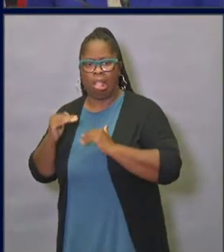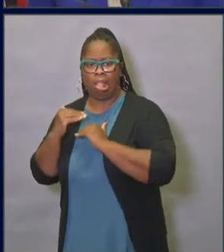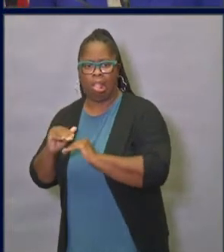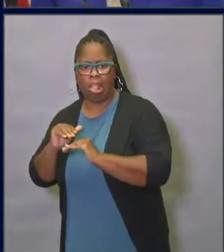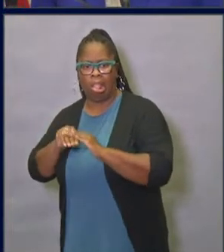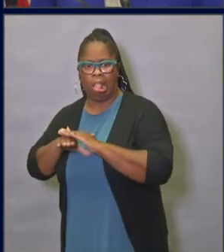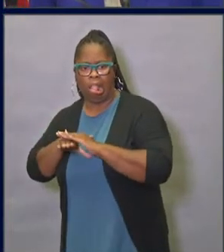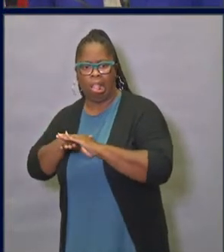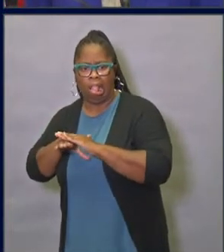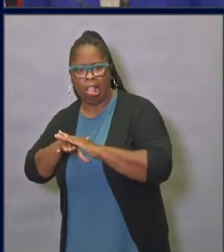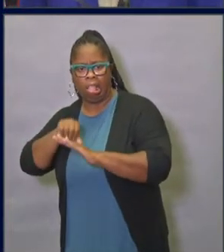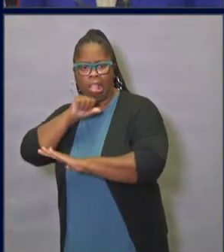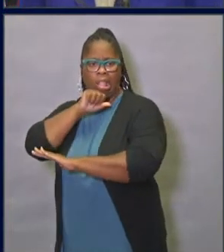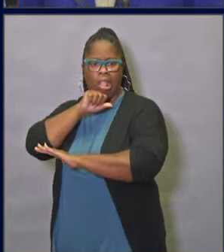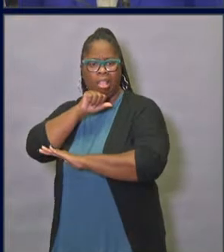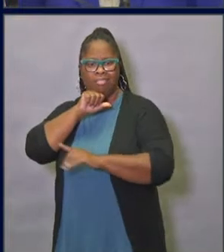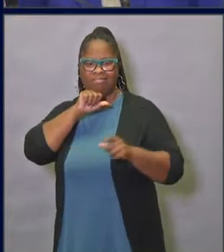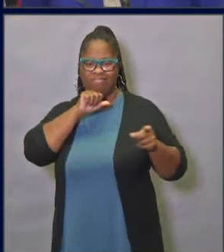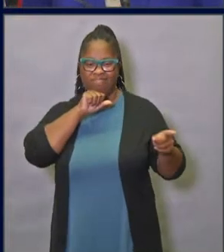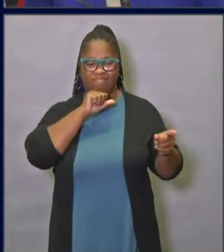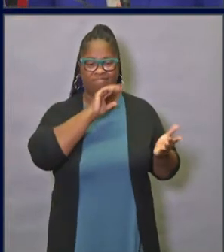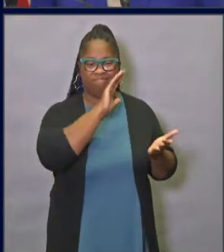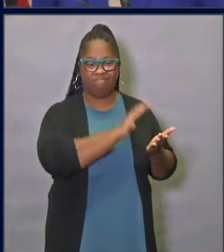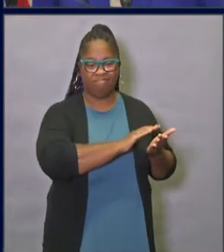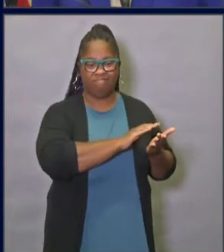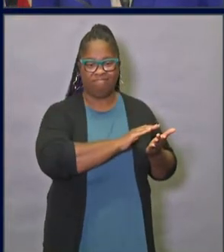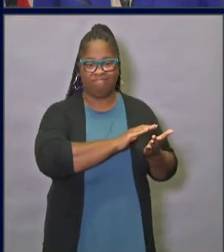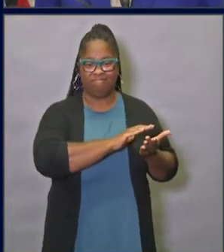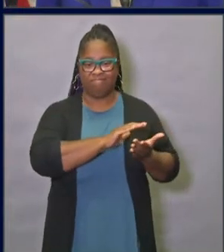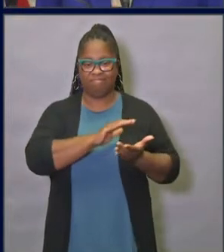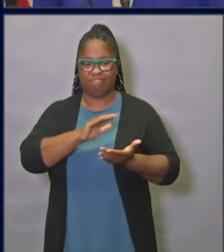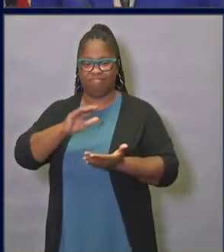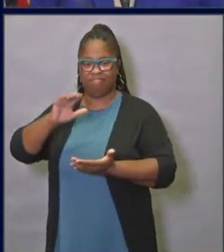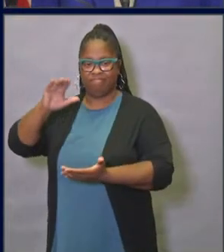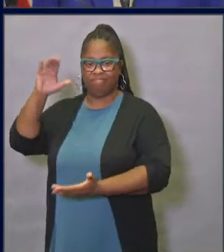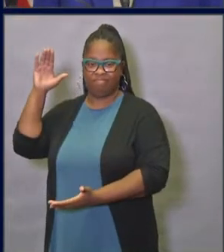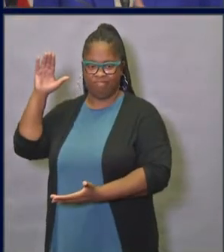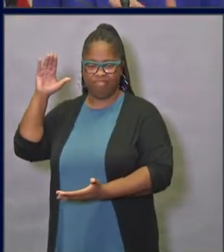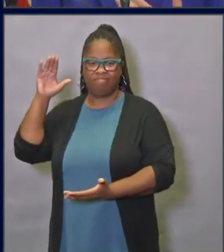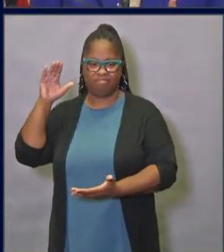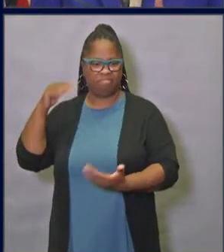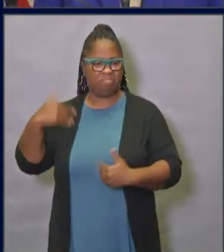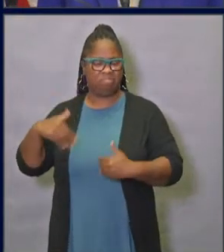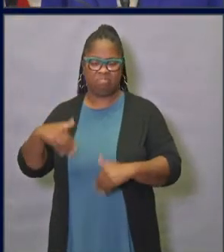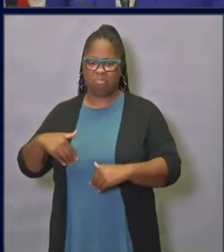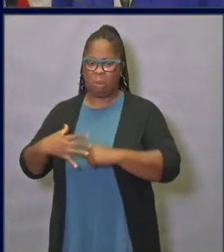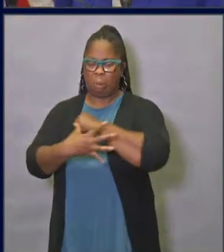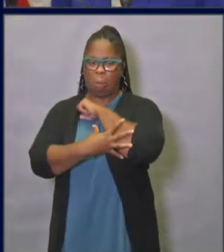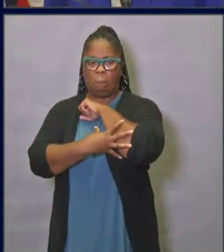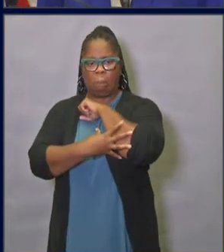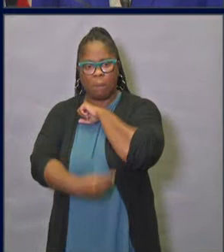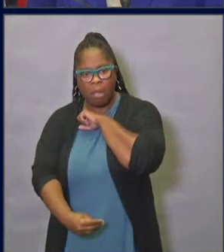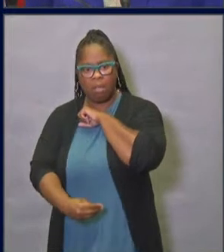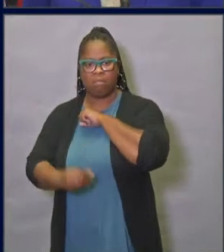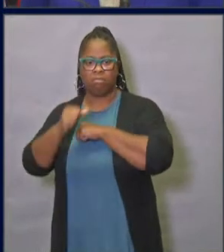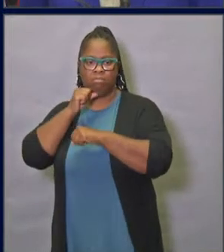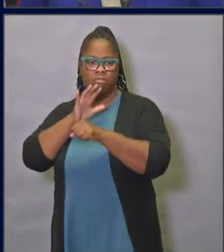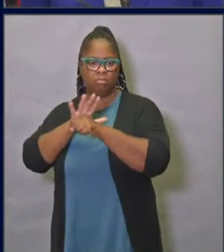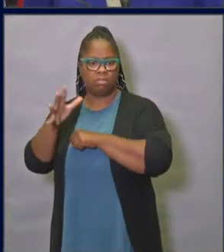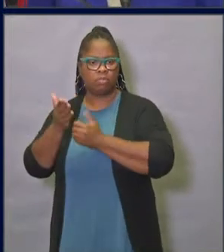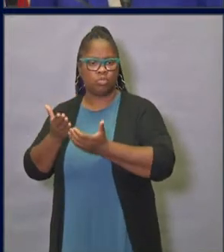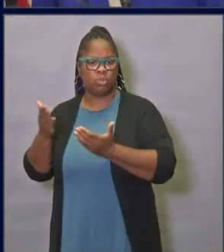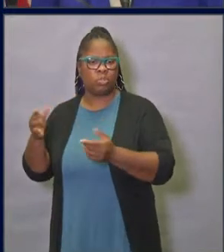entire pandemic than those in areas and communities that have higher rates of poverty and the least number of